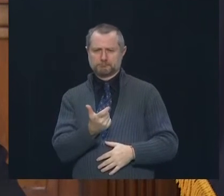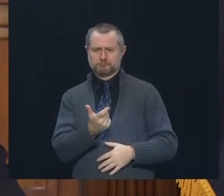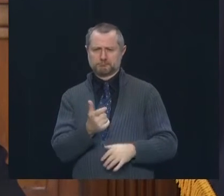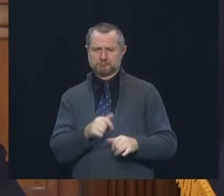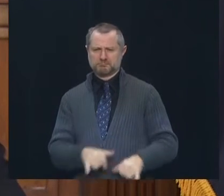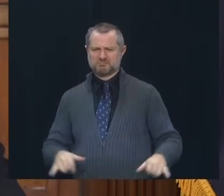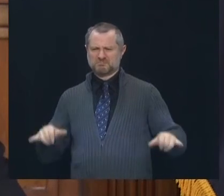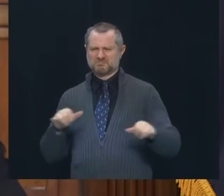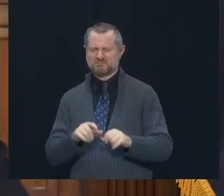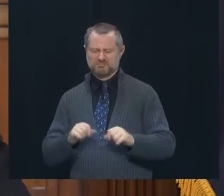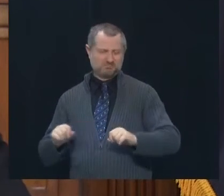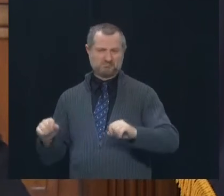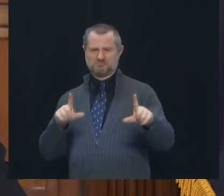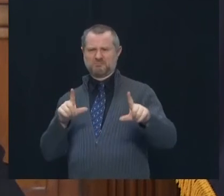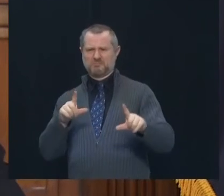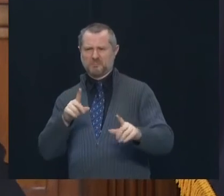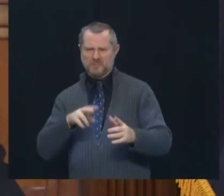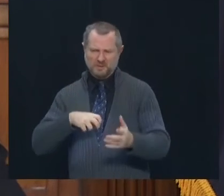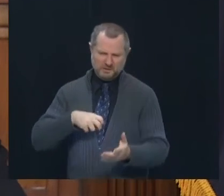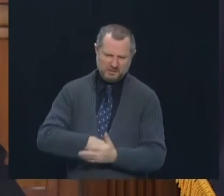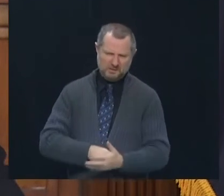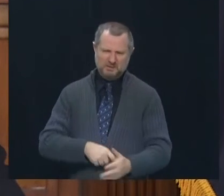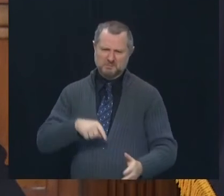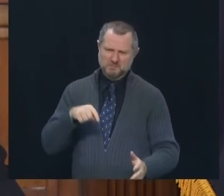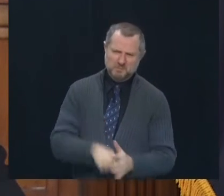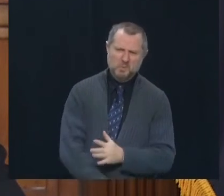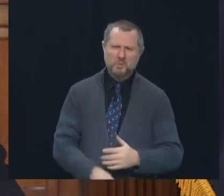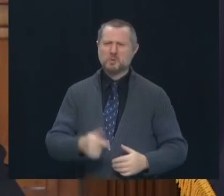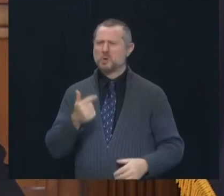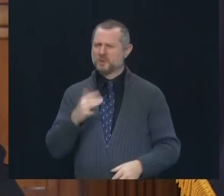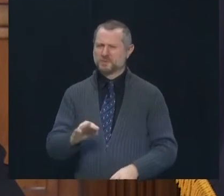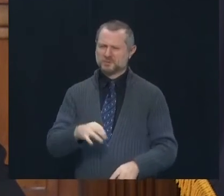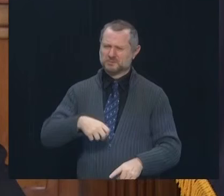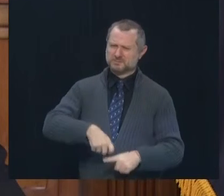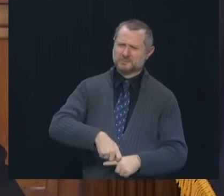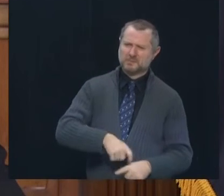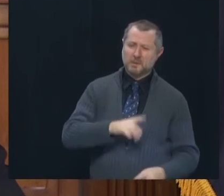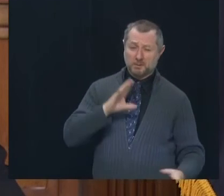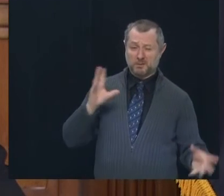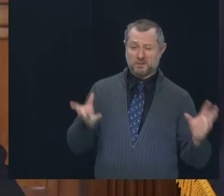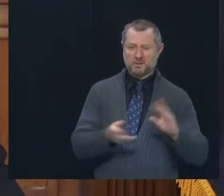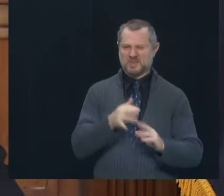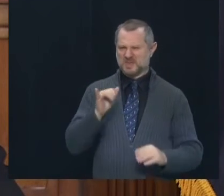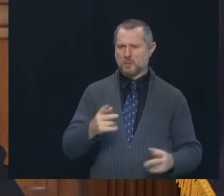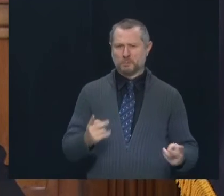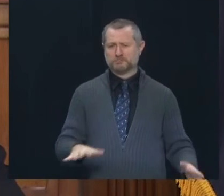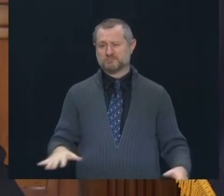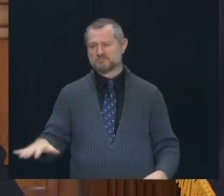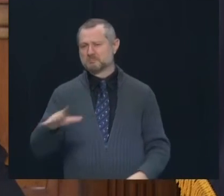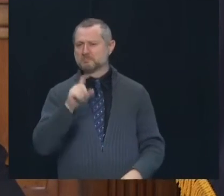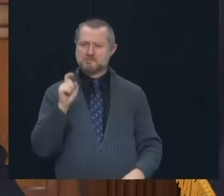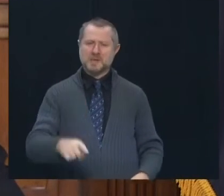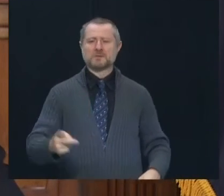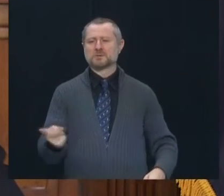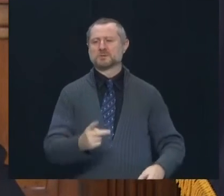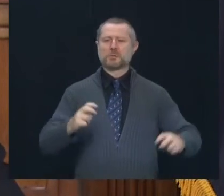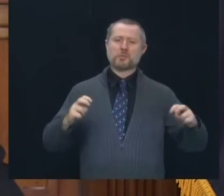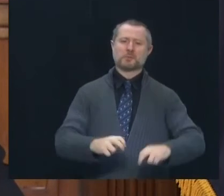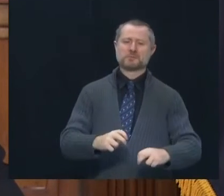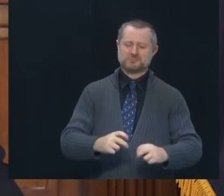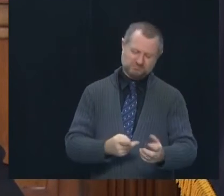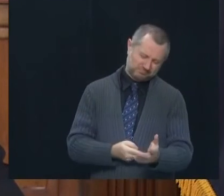that video. But that's where we are. Be honest, and then say we have to